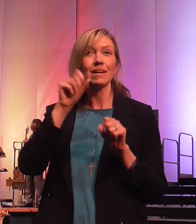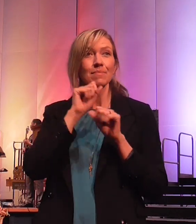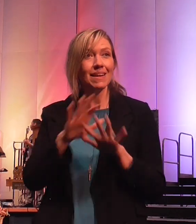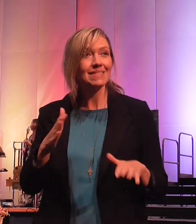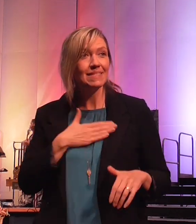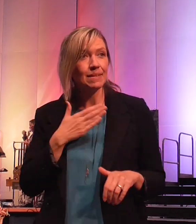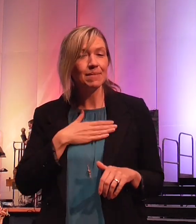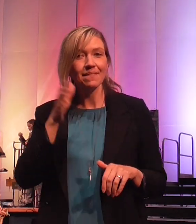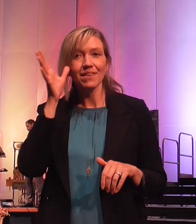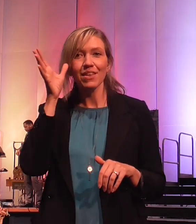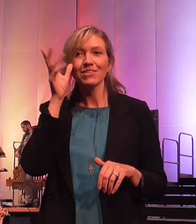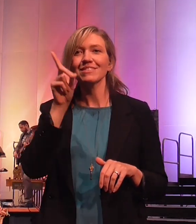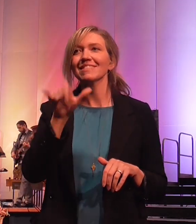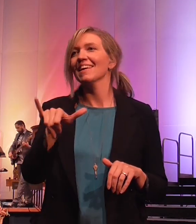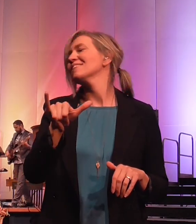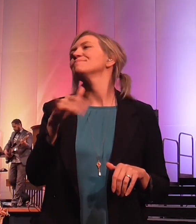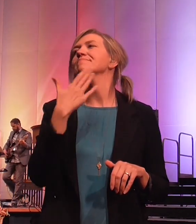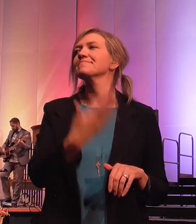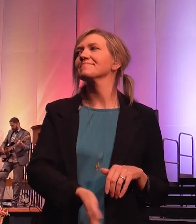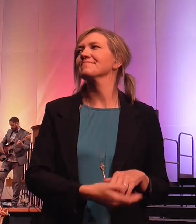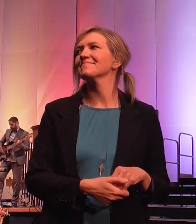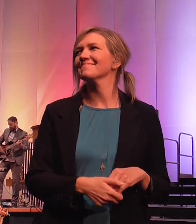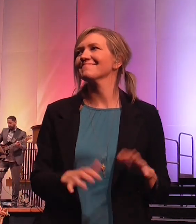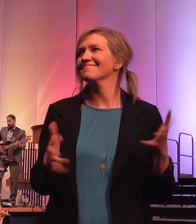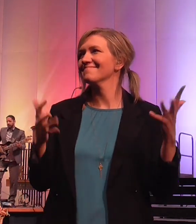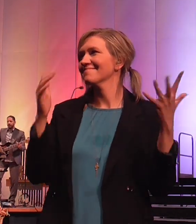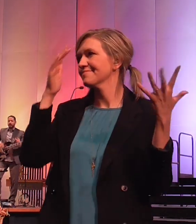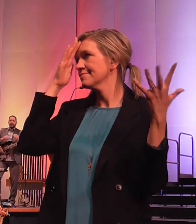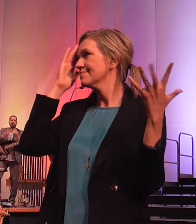God bless. Happy Father's Day. Thank you.